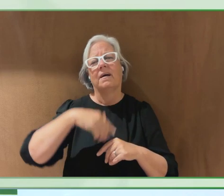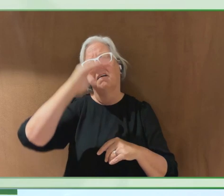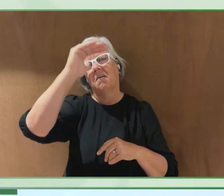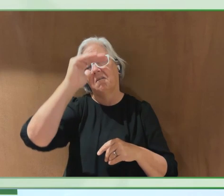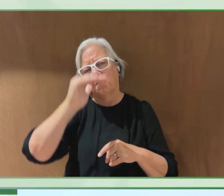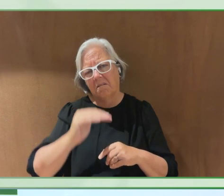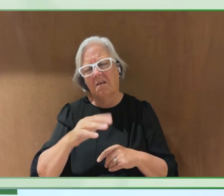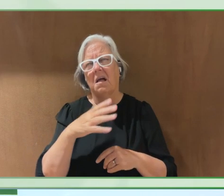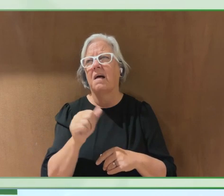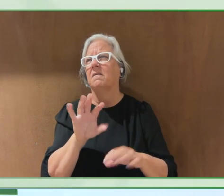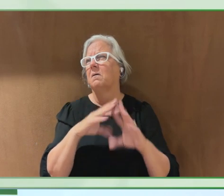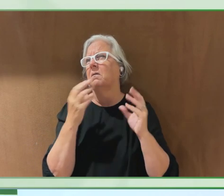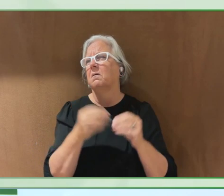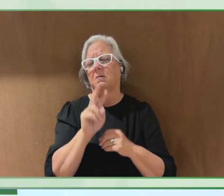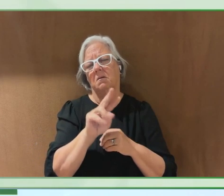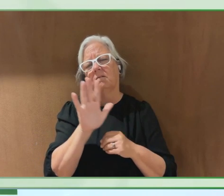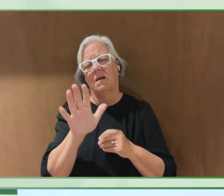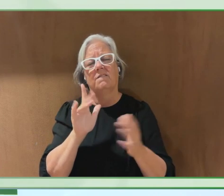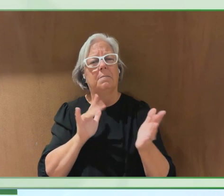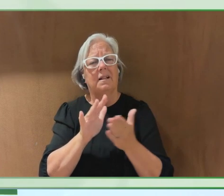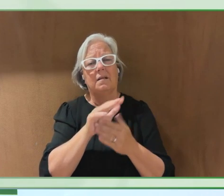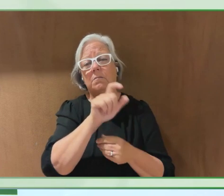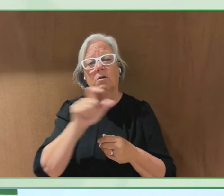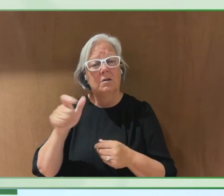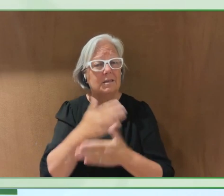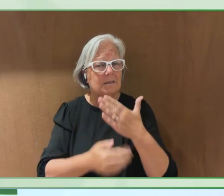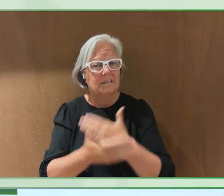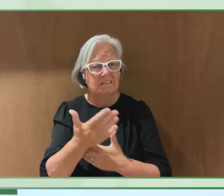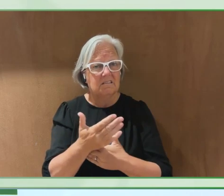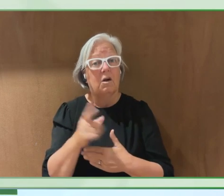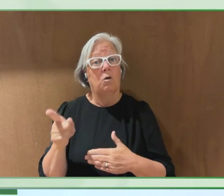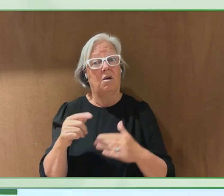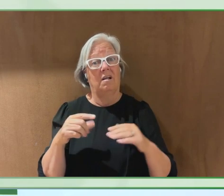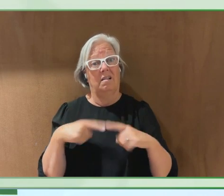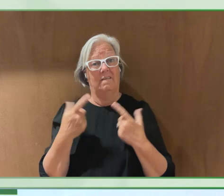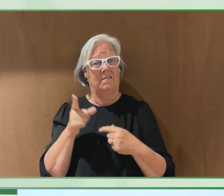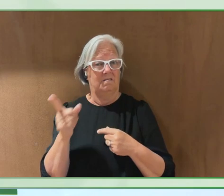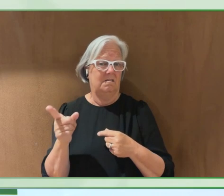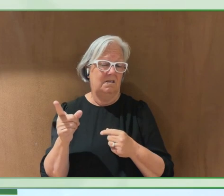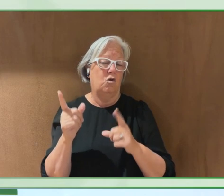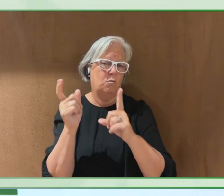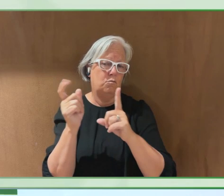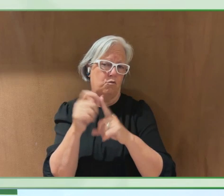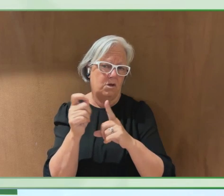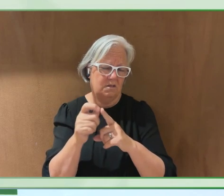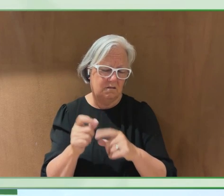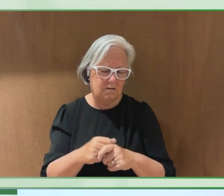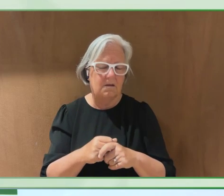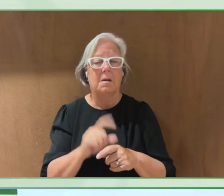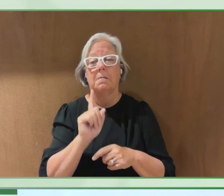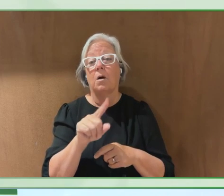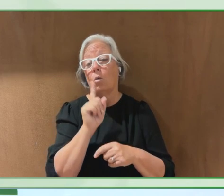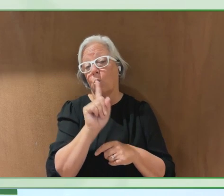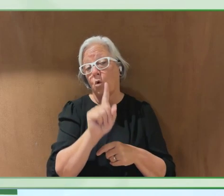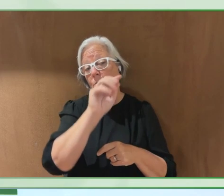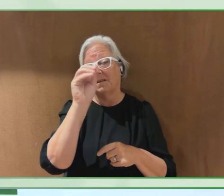25 million plus persons with disabilities in Pakistan, as per the 15% statistic, but only 1% of them are recognized by the